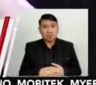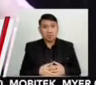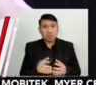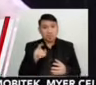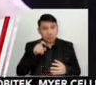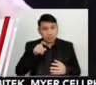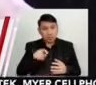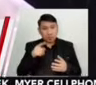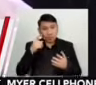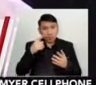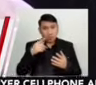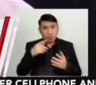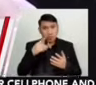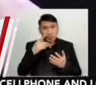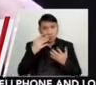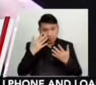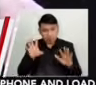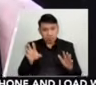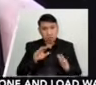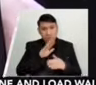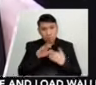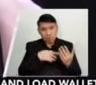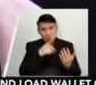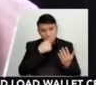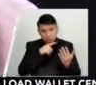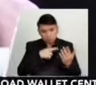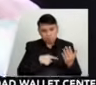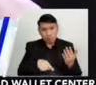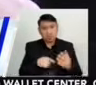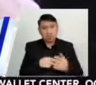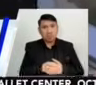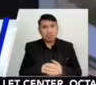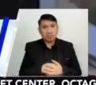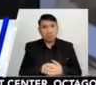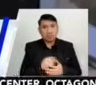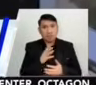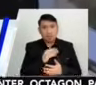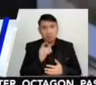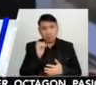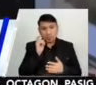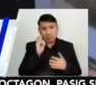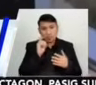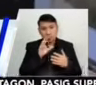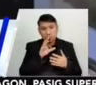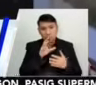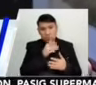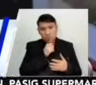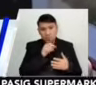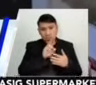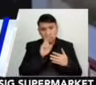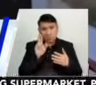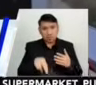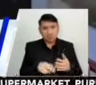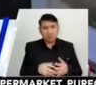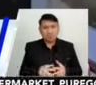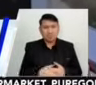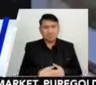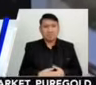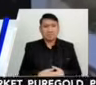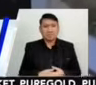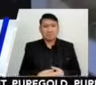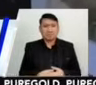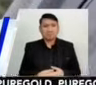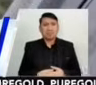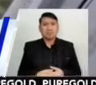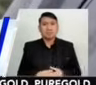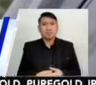authorized always by the embassy to help the Israel na tao na. Every now and then, pag may Israel na namamatay, we have to